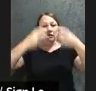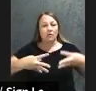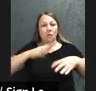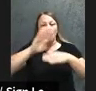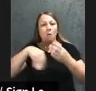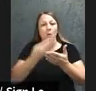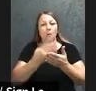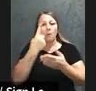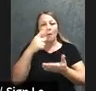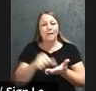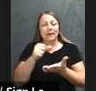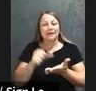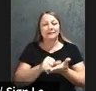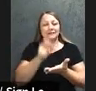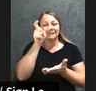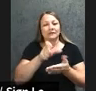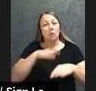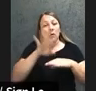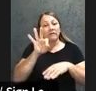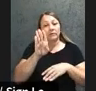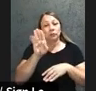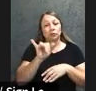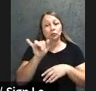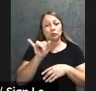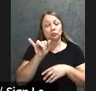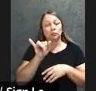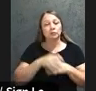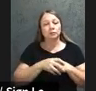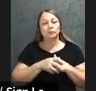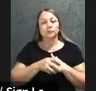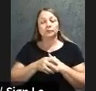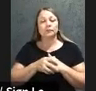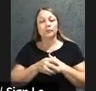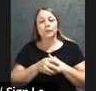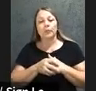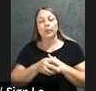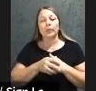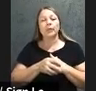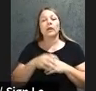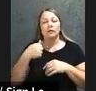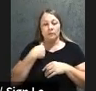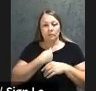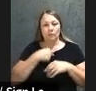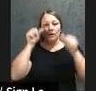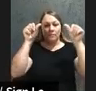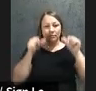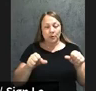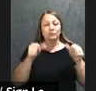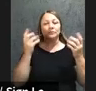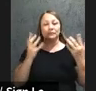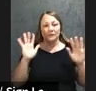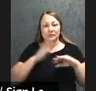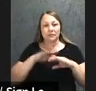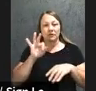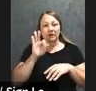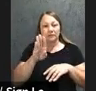page. This is on one of our Facebook pages mentions this. This is also on our website. So if you don't catch this link, just you can